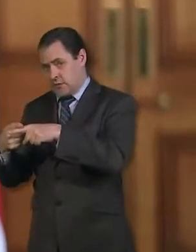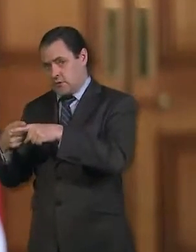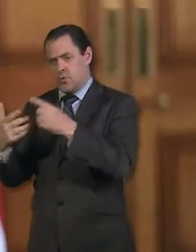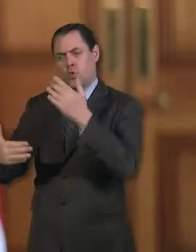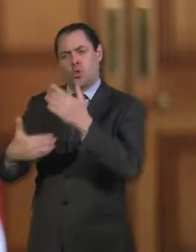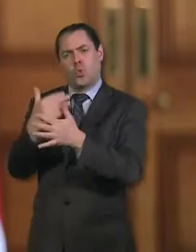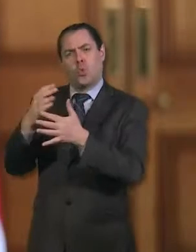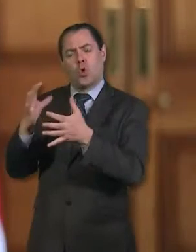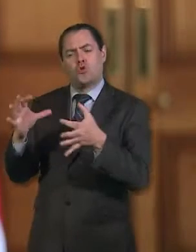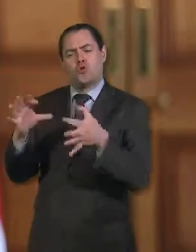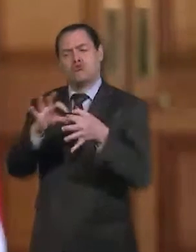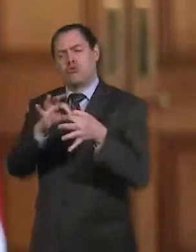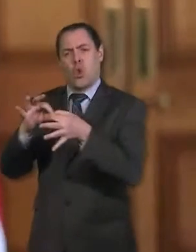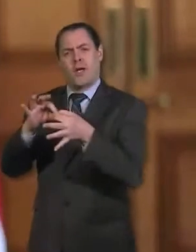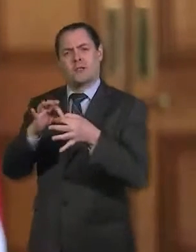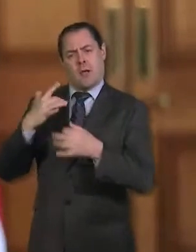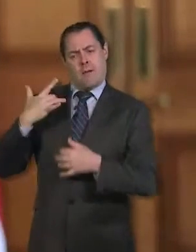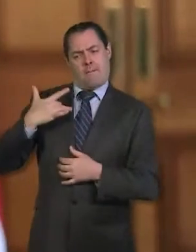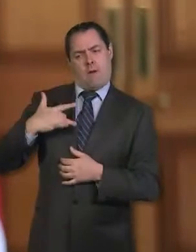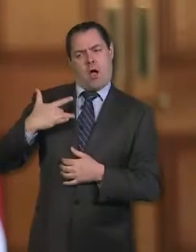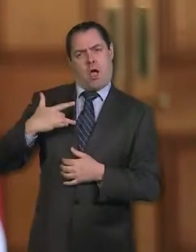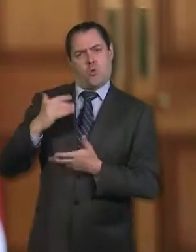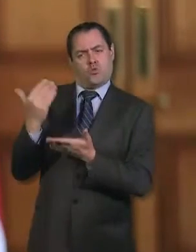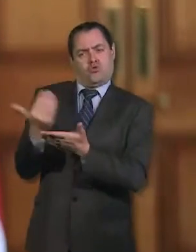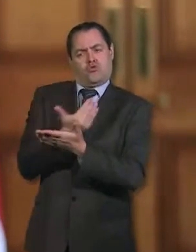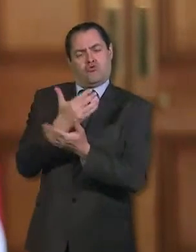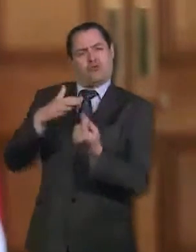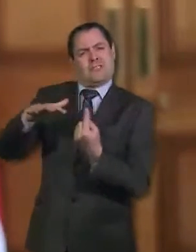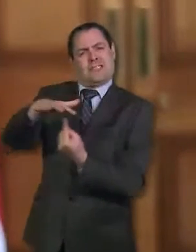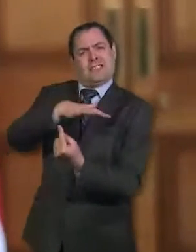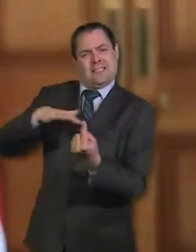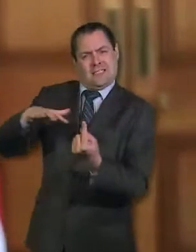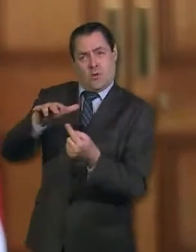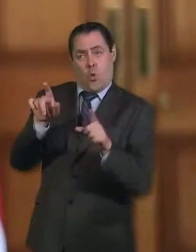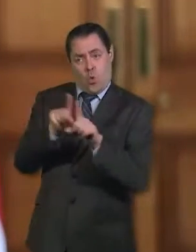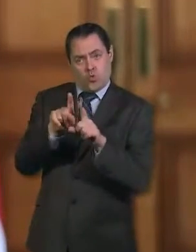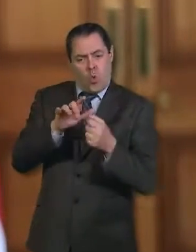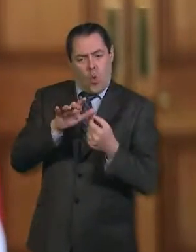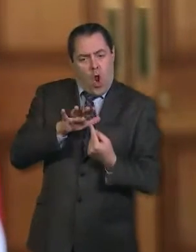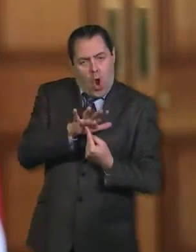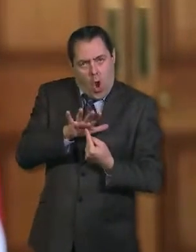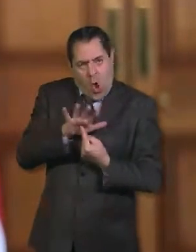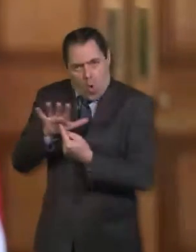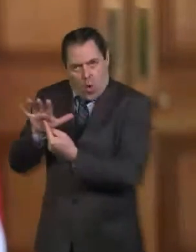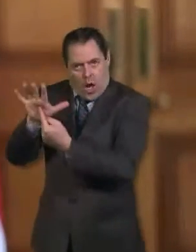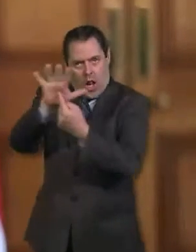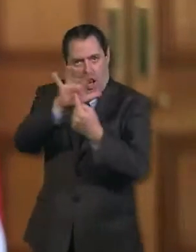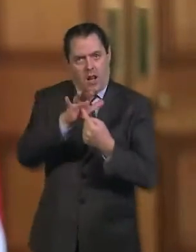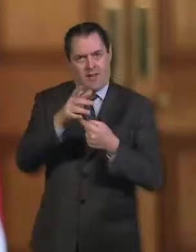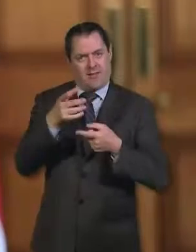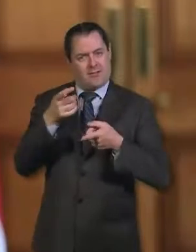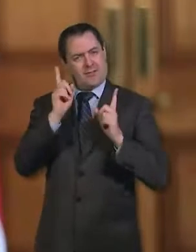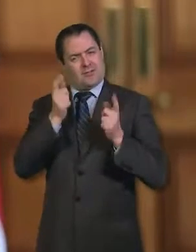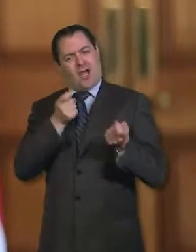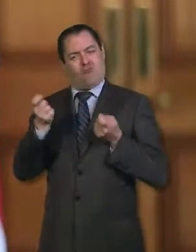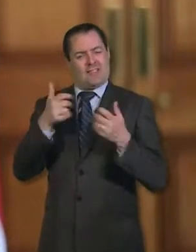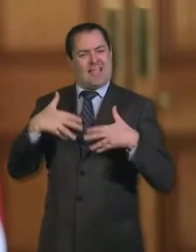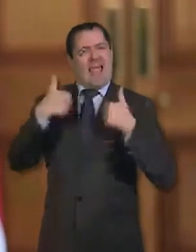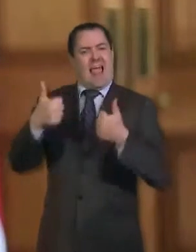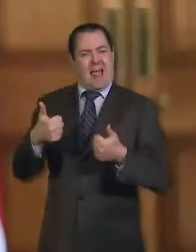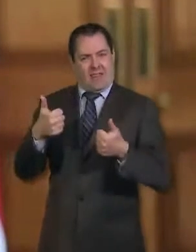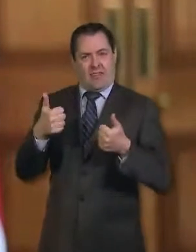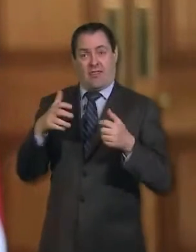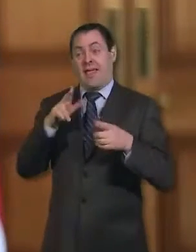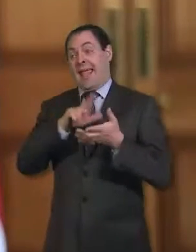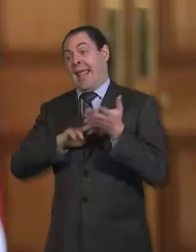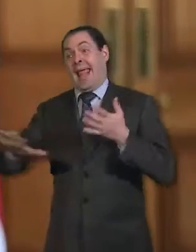with the local directors of public health who play an absolutely crucial role in the decision-making in this system to make sure if there is a